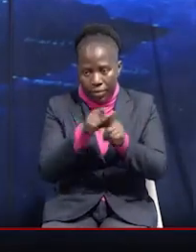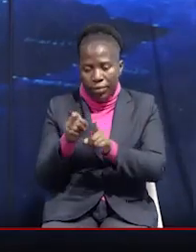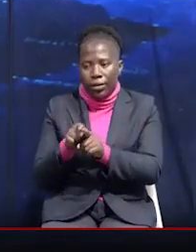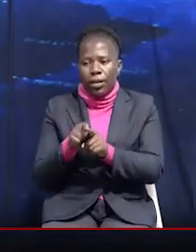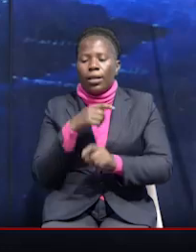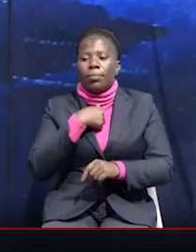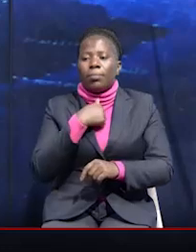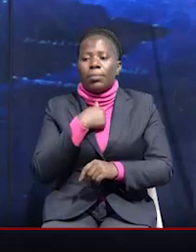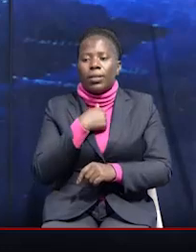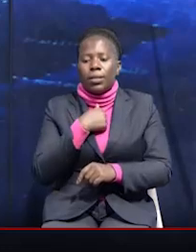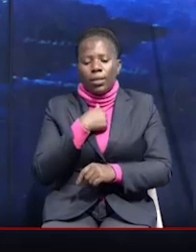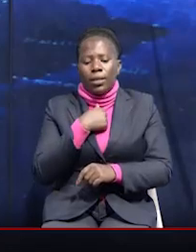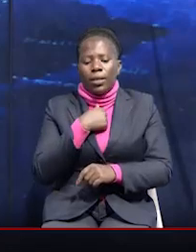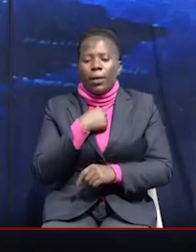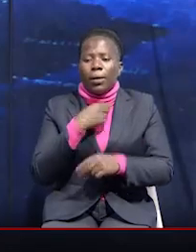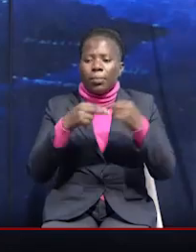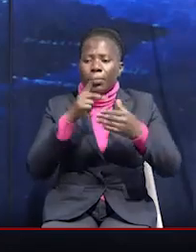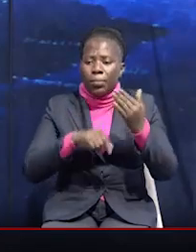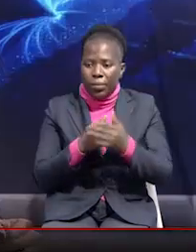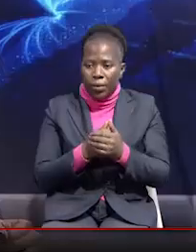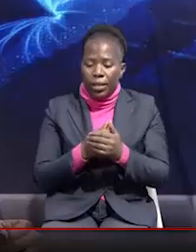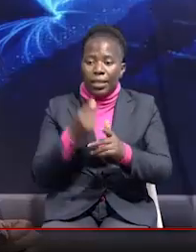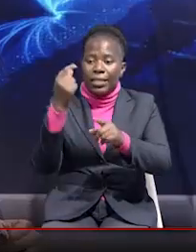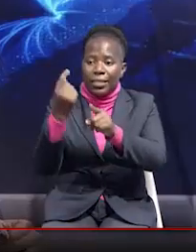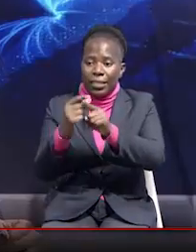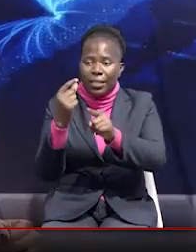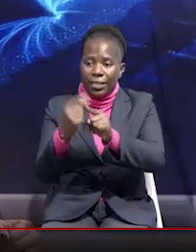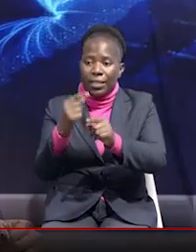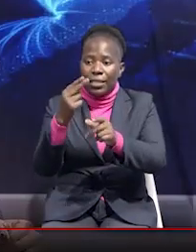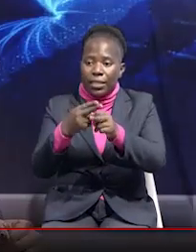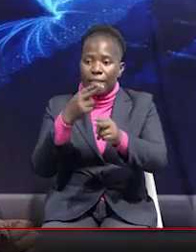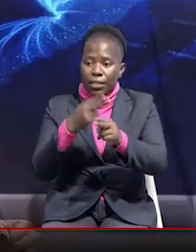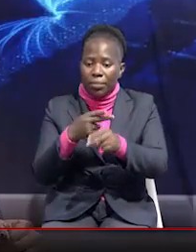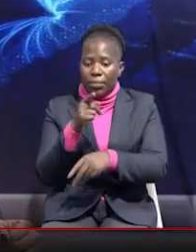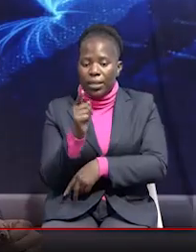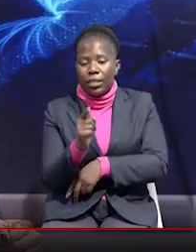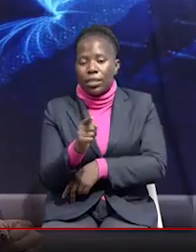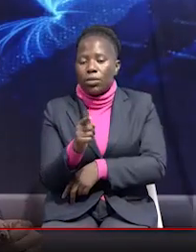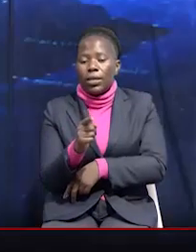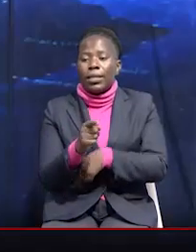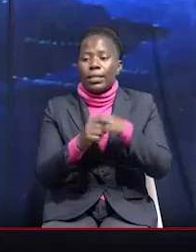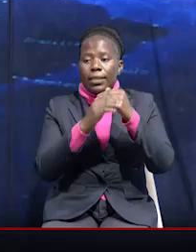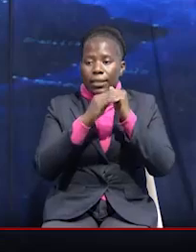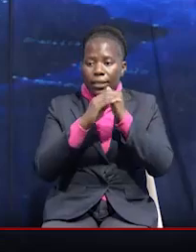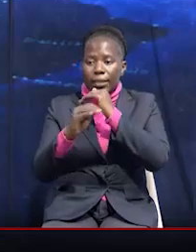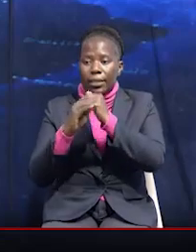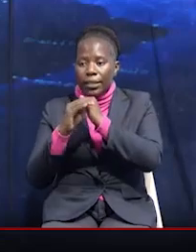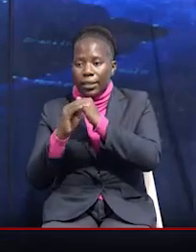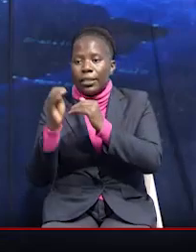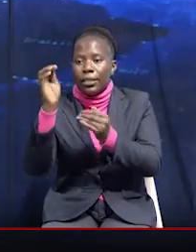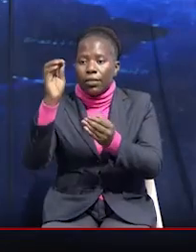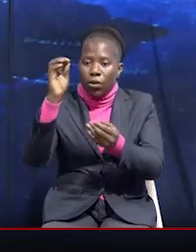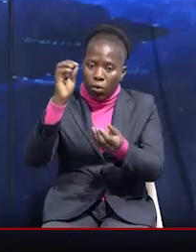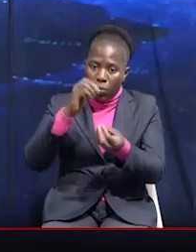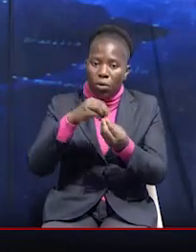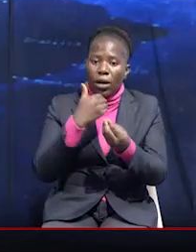put across here is that the December month has a high liquidity level but lands with low